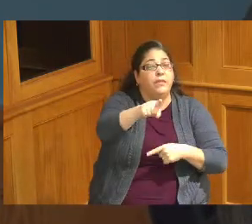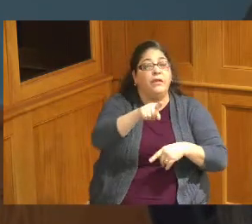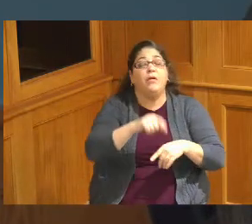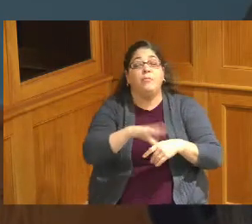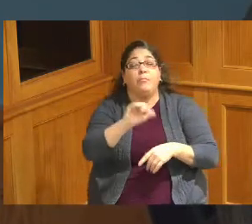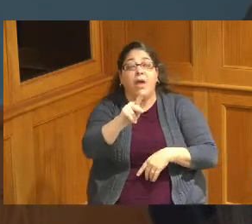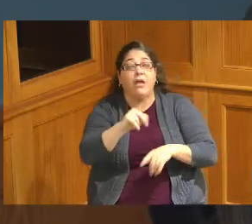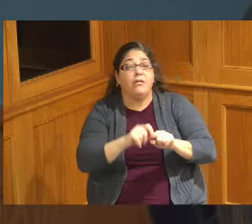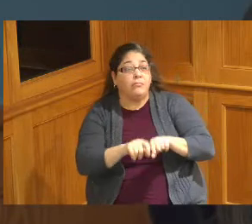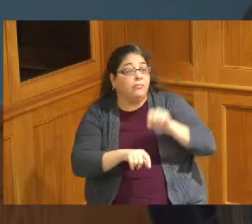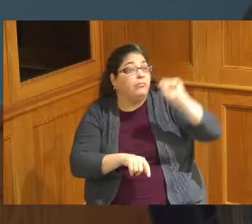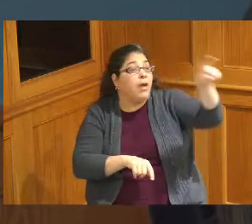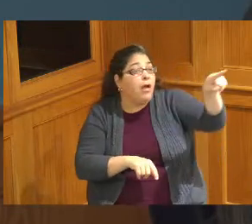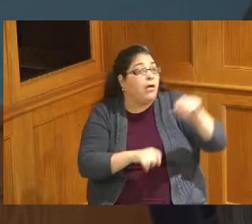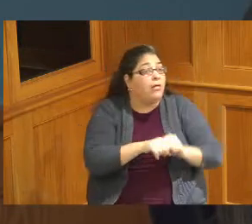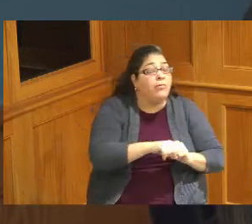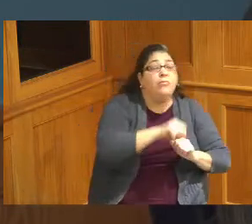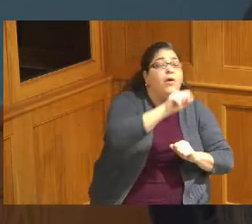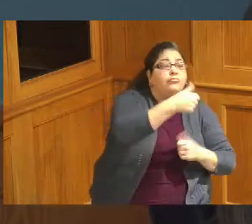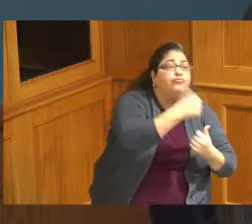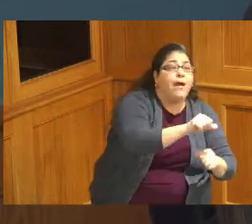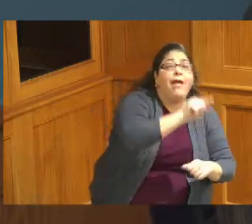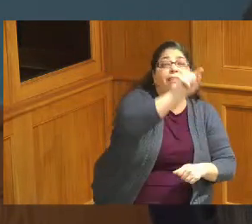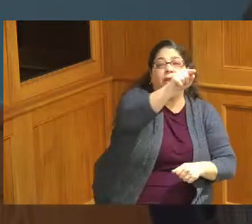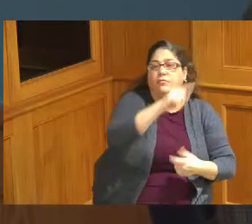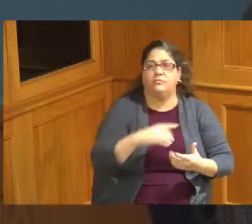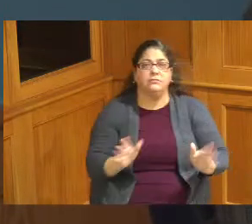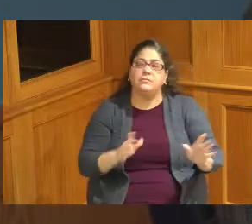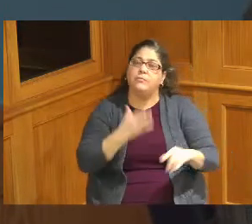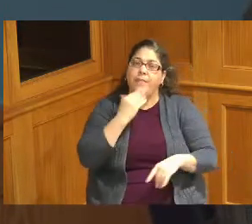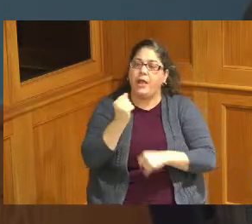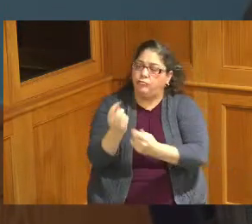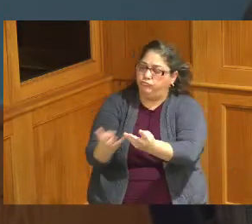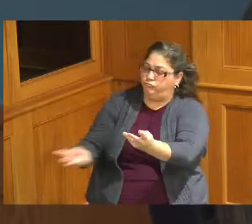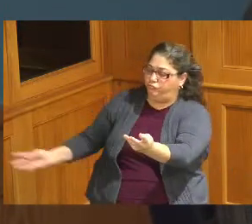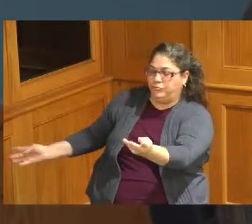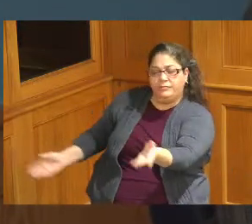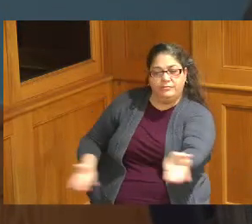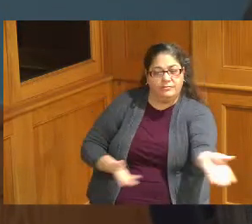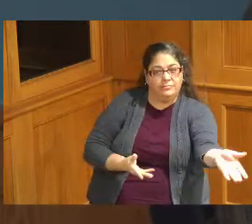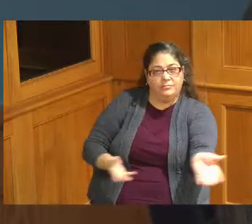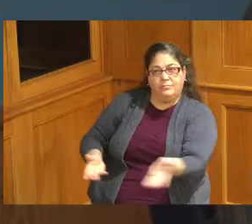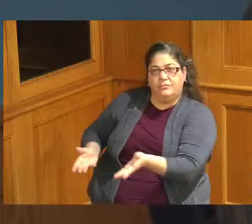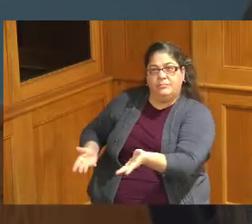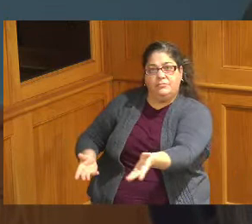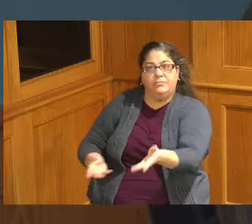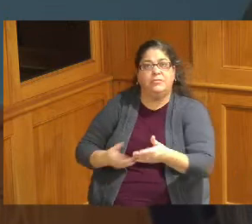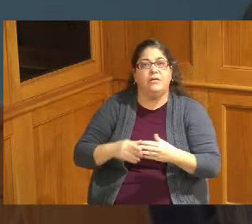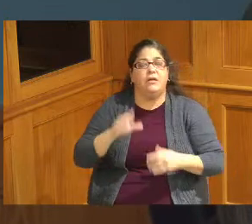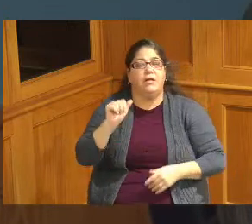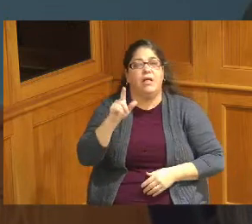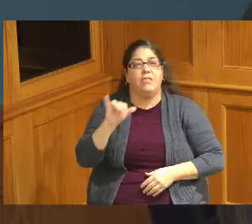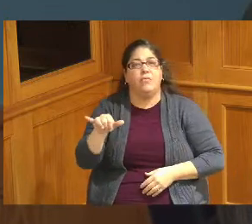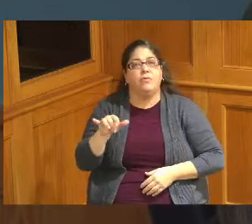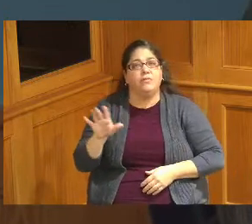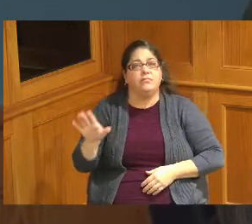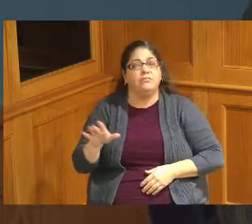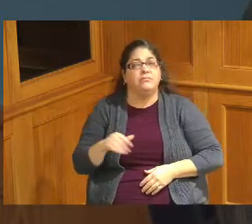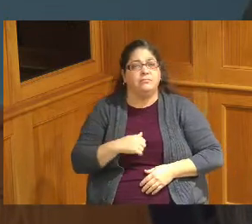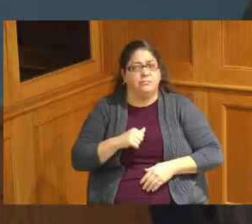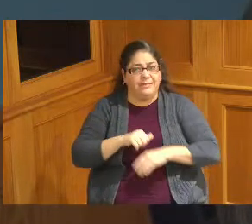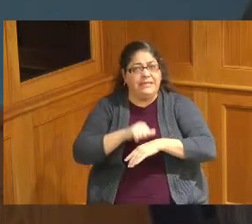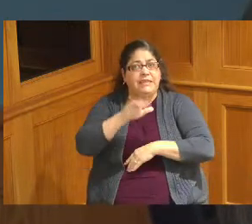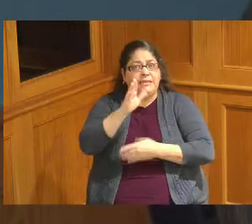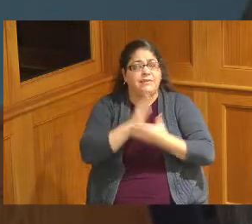town, ripping and running. And I do want to commend you, because I have had some people that we have sent that way who have